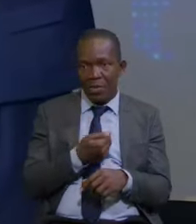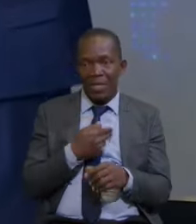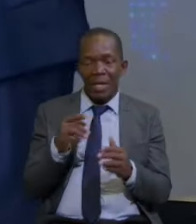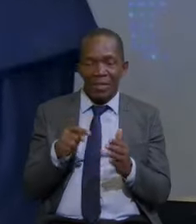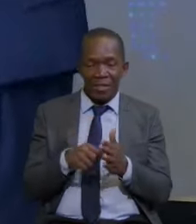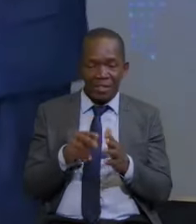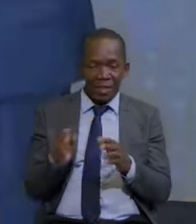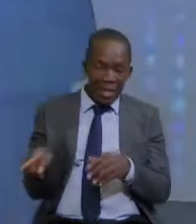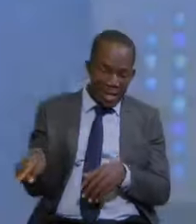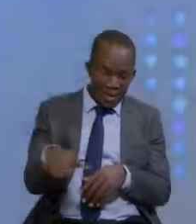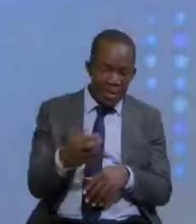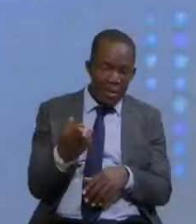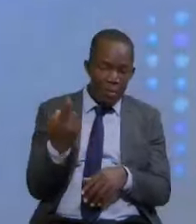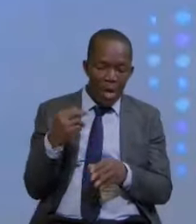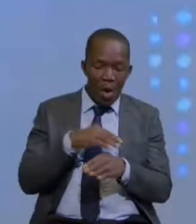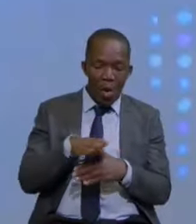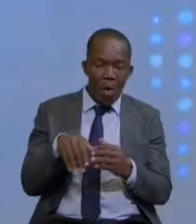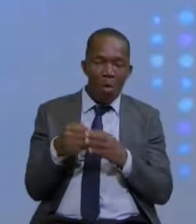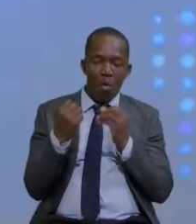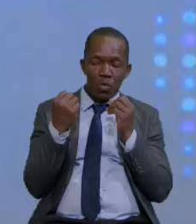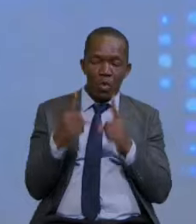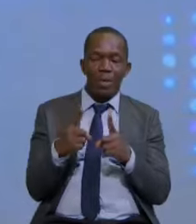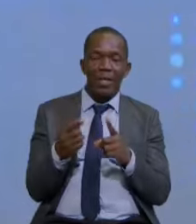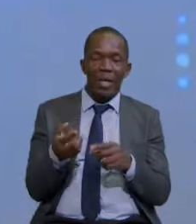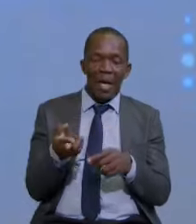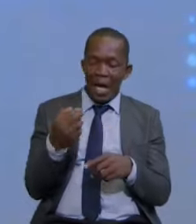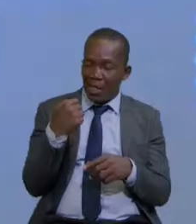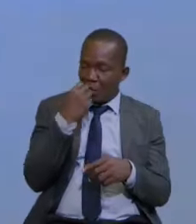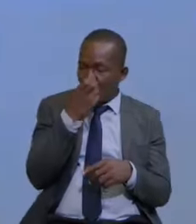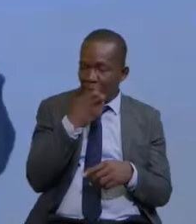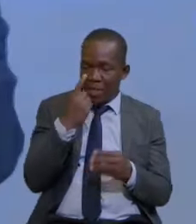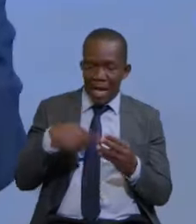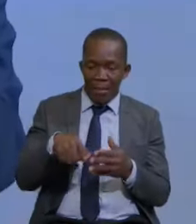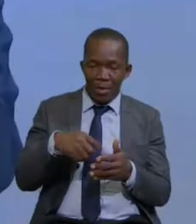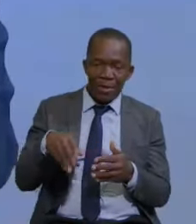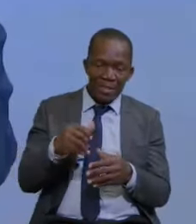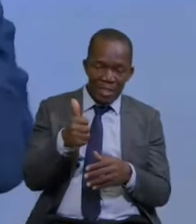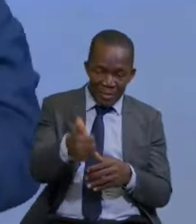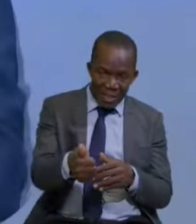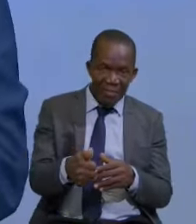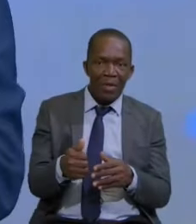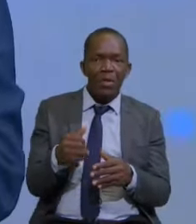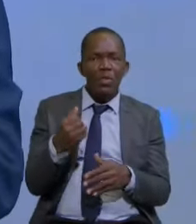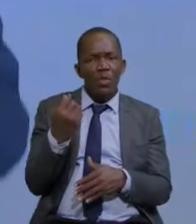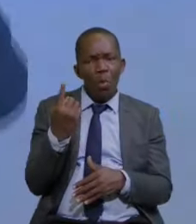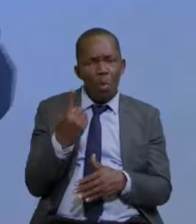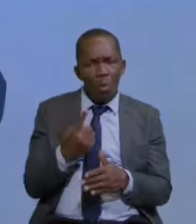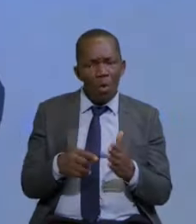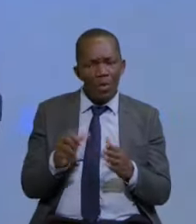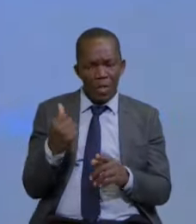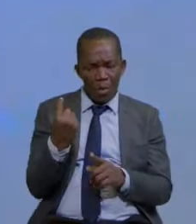and spake among themselves, saying, what a word is this? For